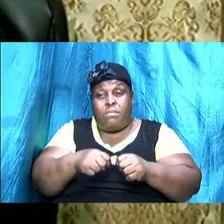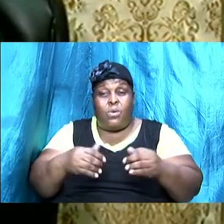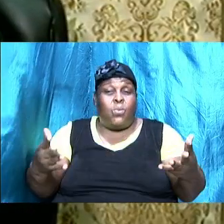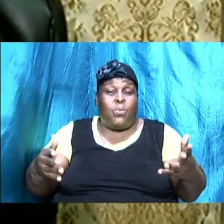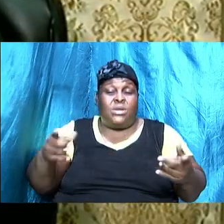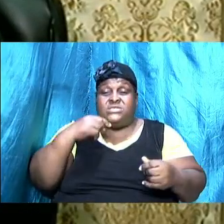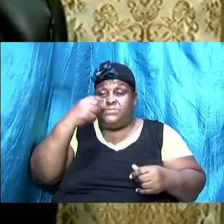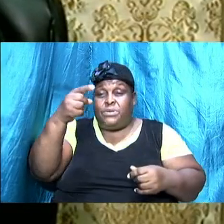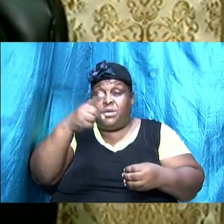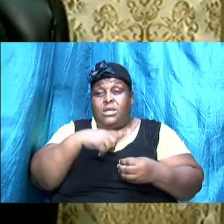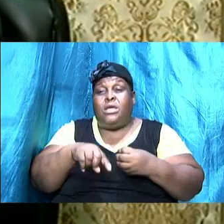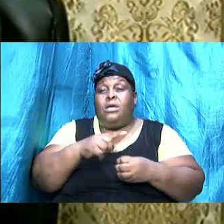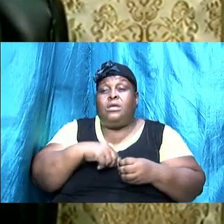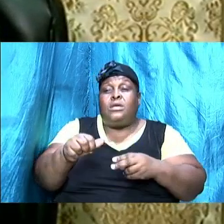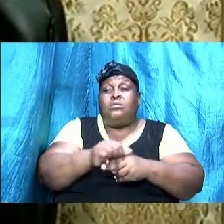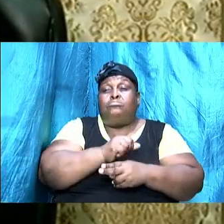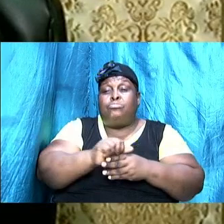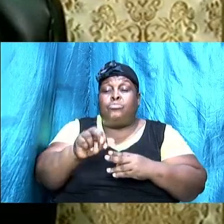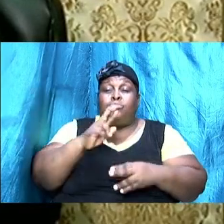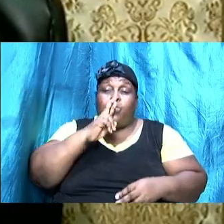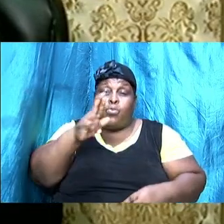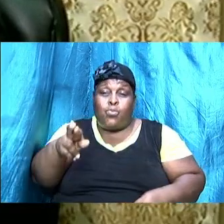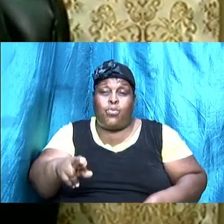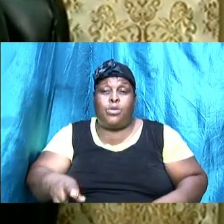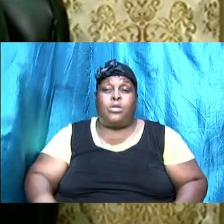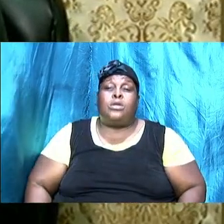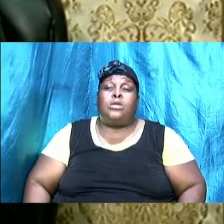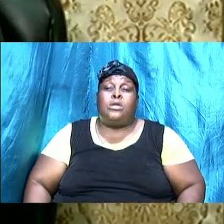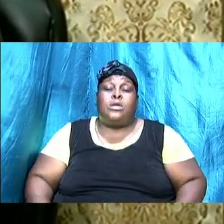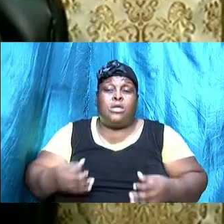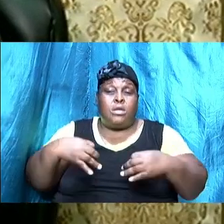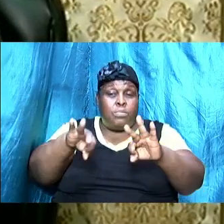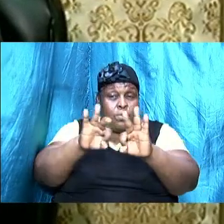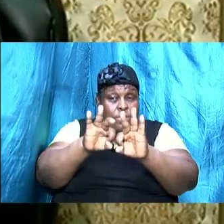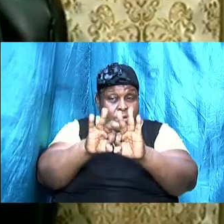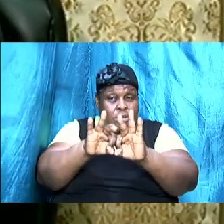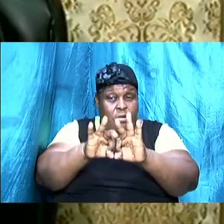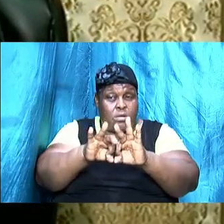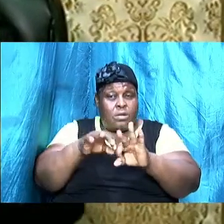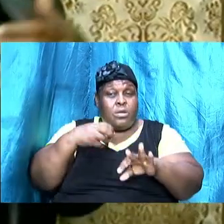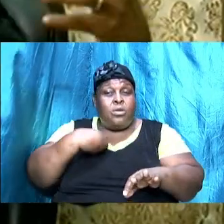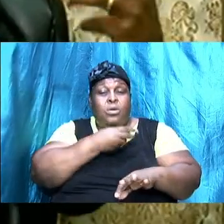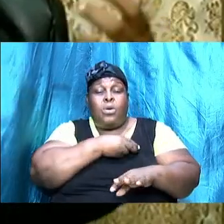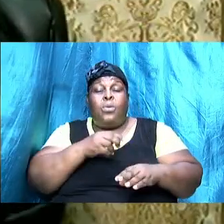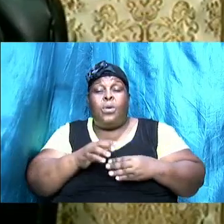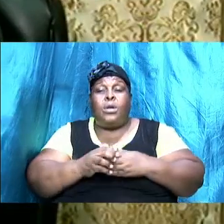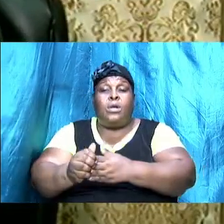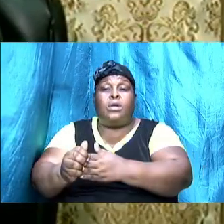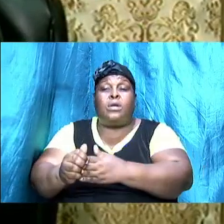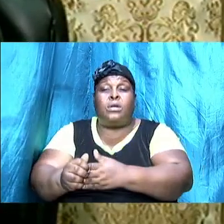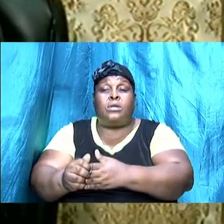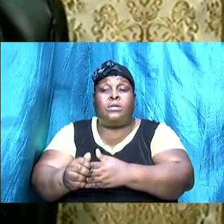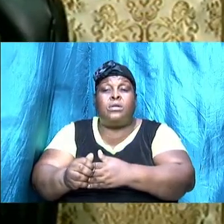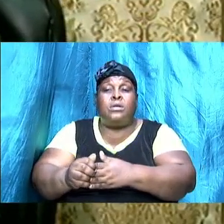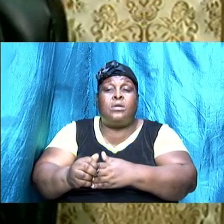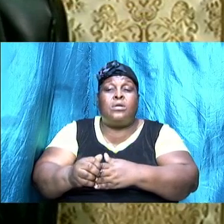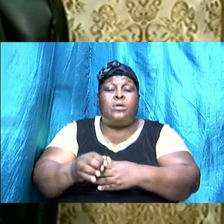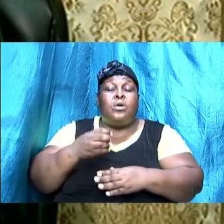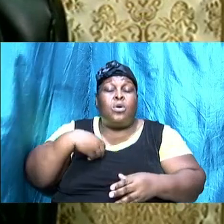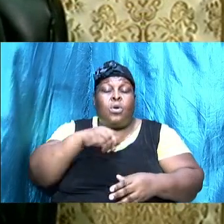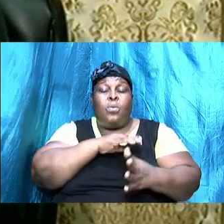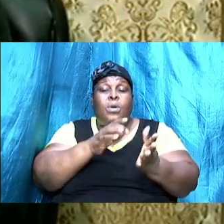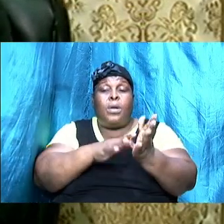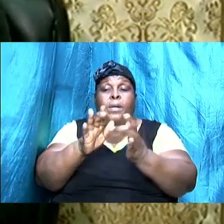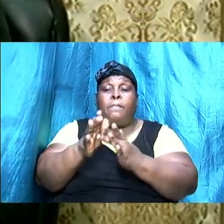talking about is practical, is real, also important. But our guide, our reference point, has